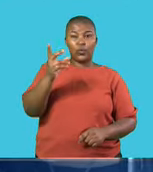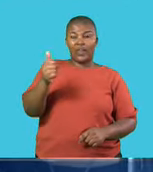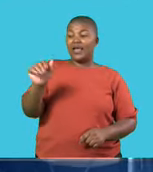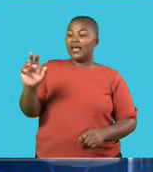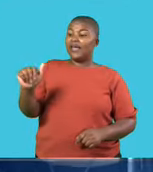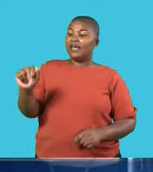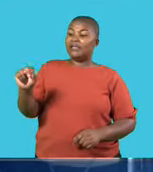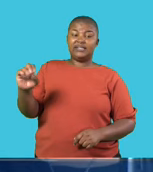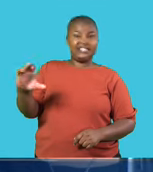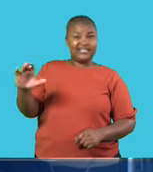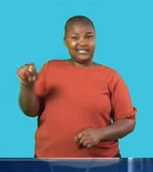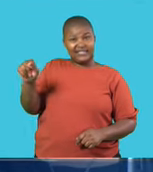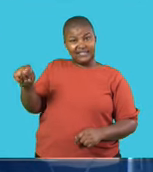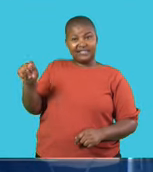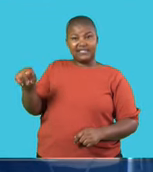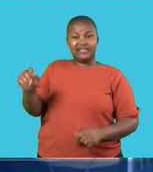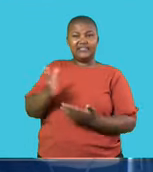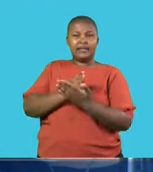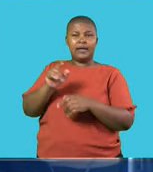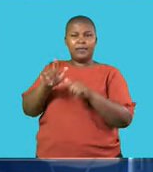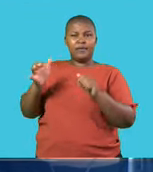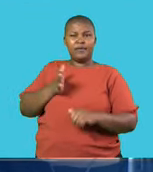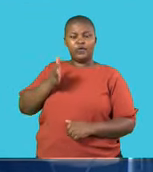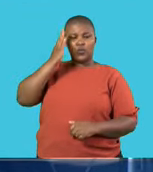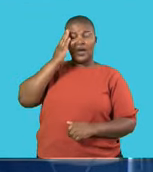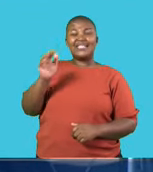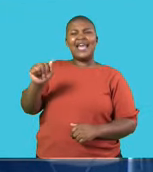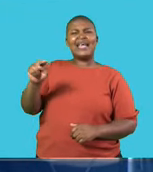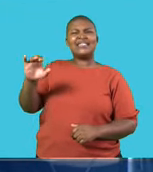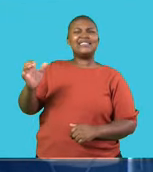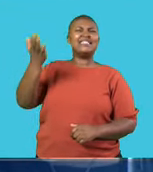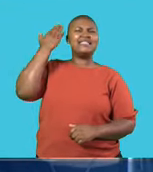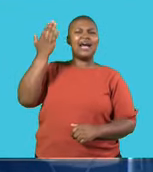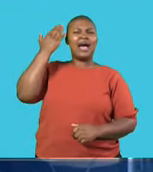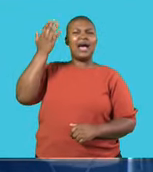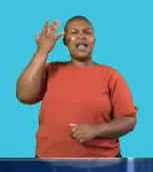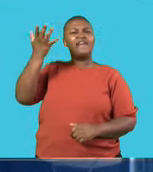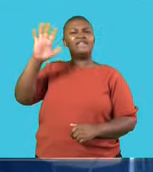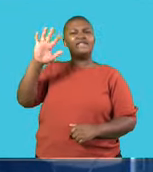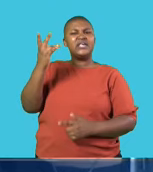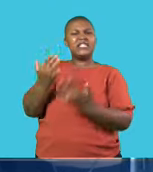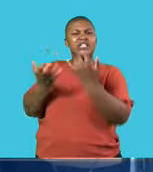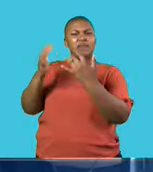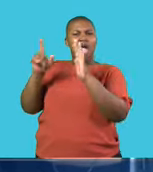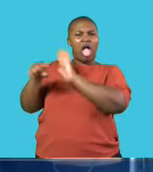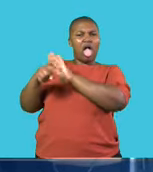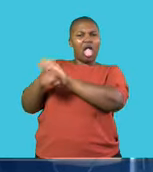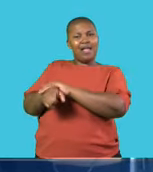ANC. Some people don't know. When the ANC was burned in 1960,